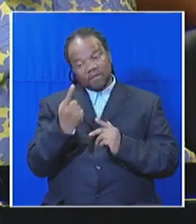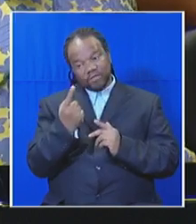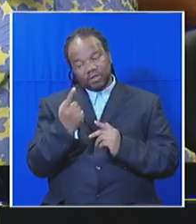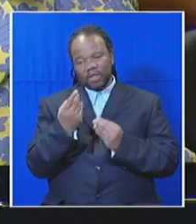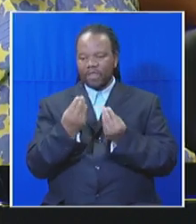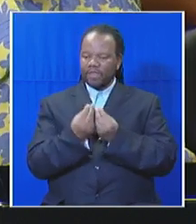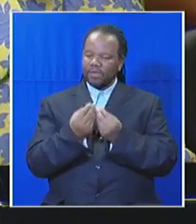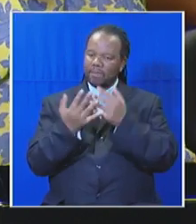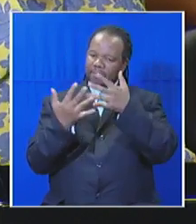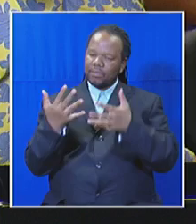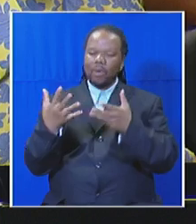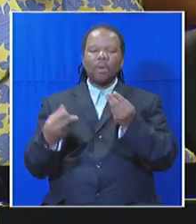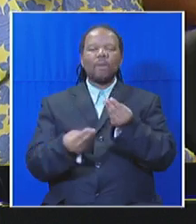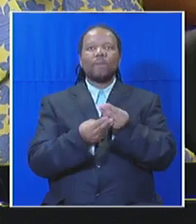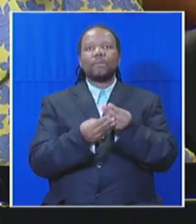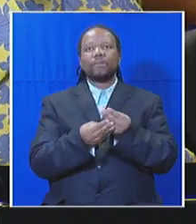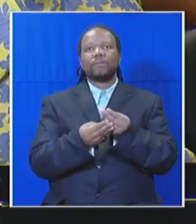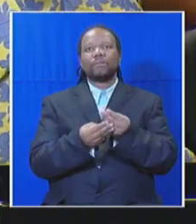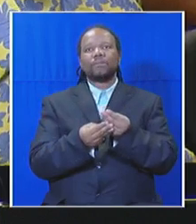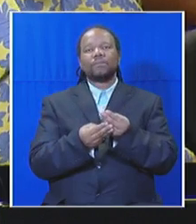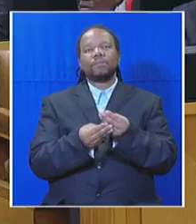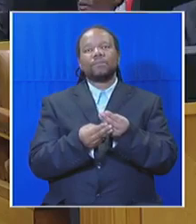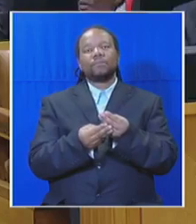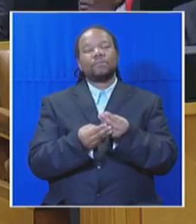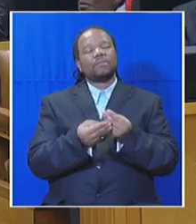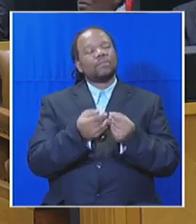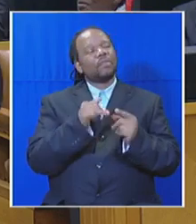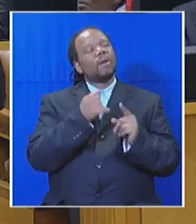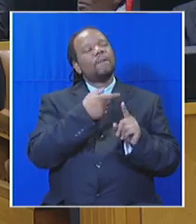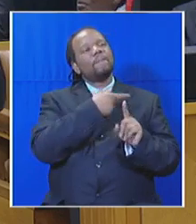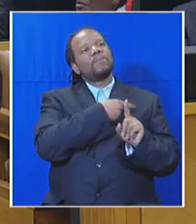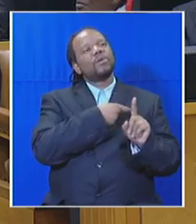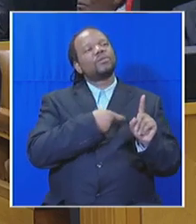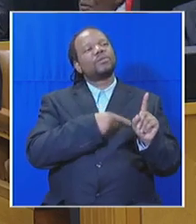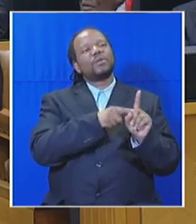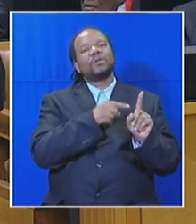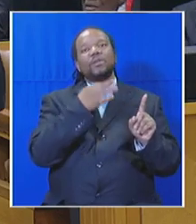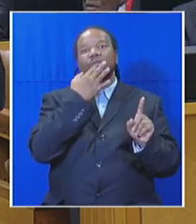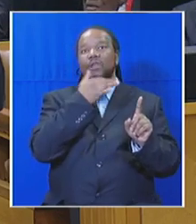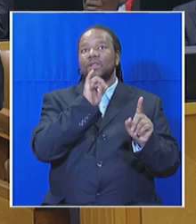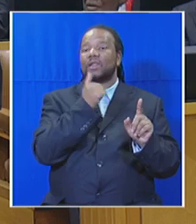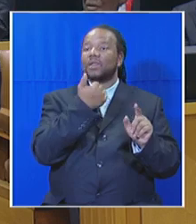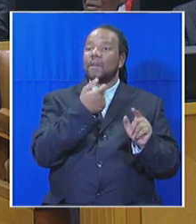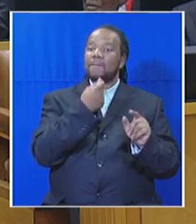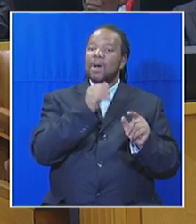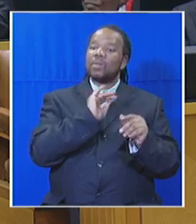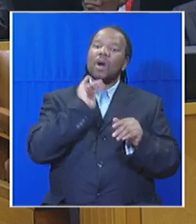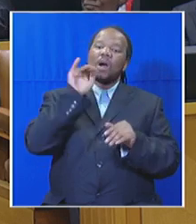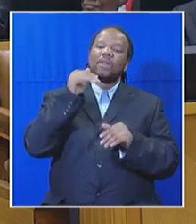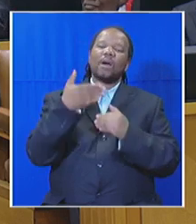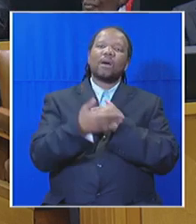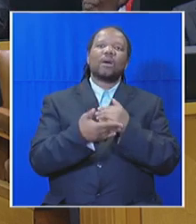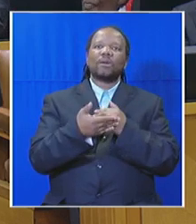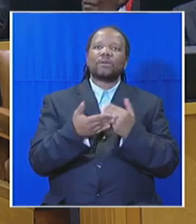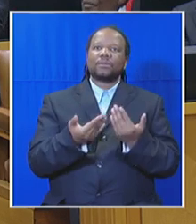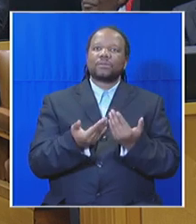that you are saying. So if these people, President, take their money into Honorable tax havens Malema, illegally, please like take your Lonmin